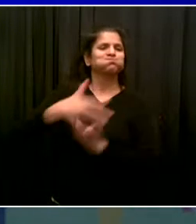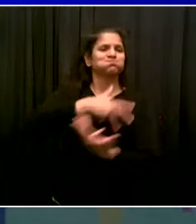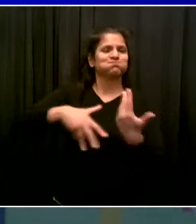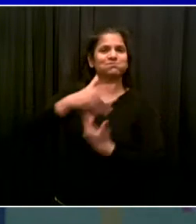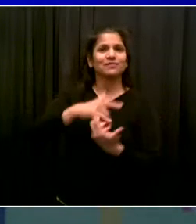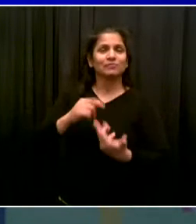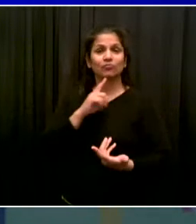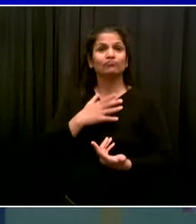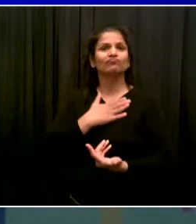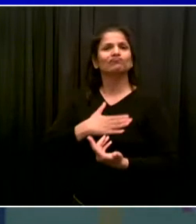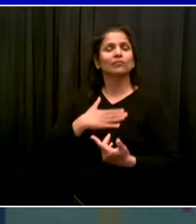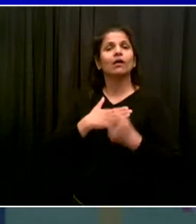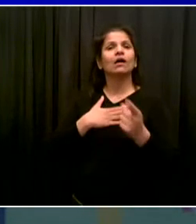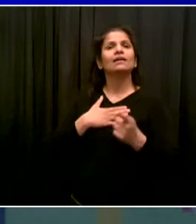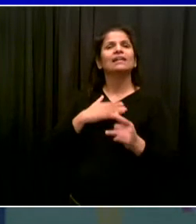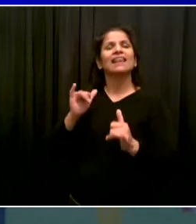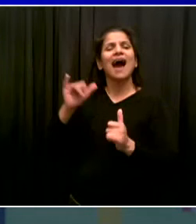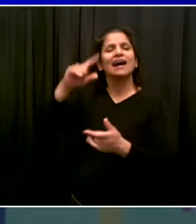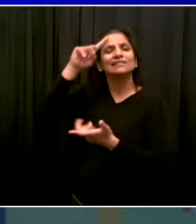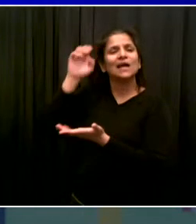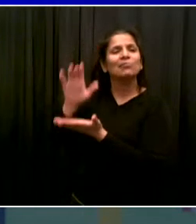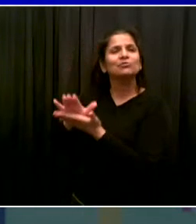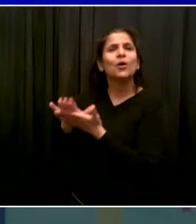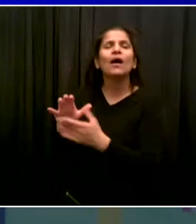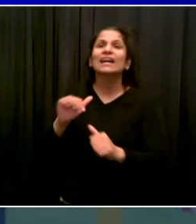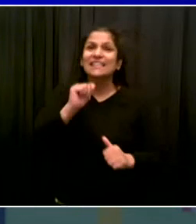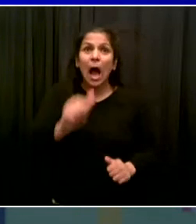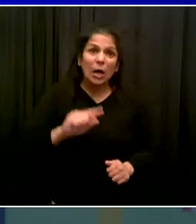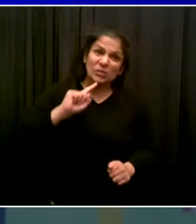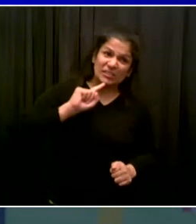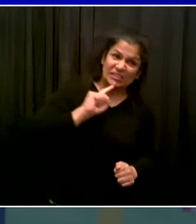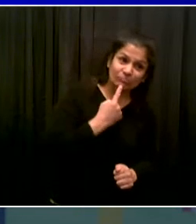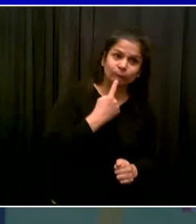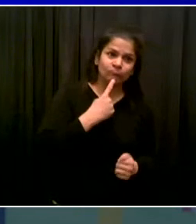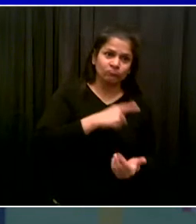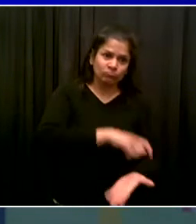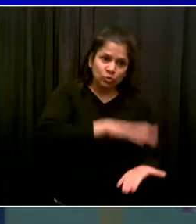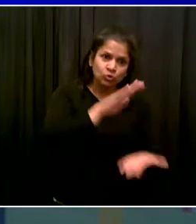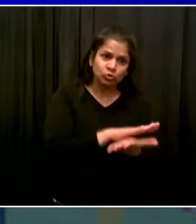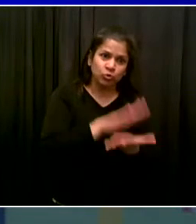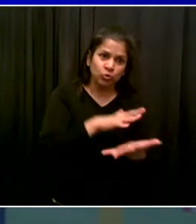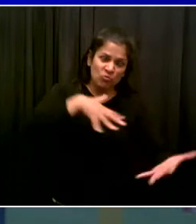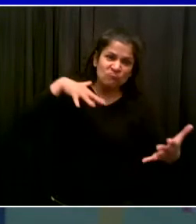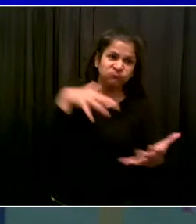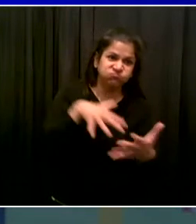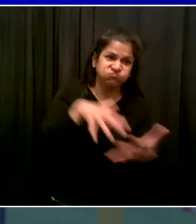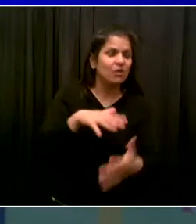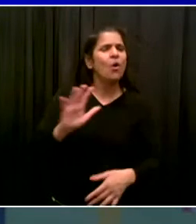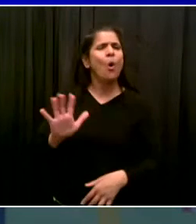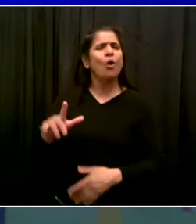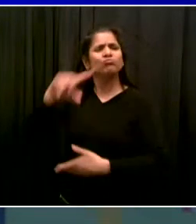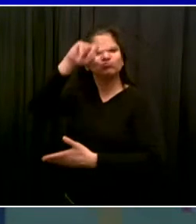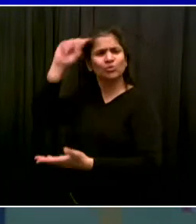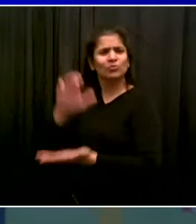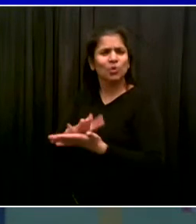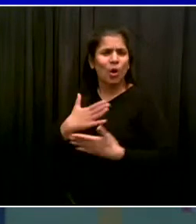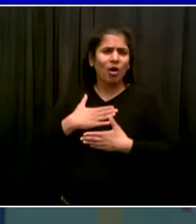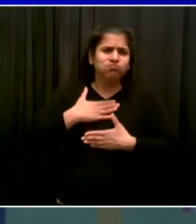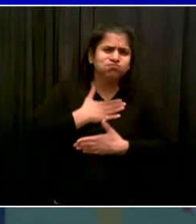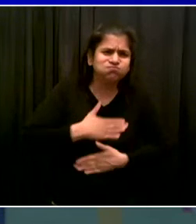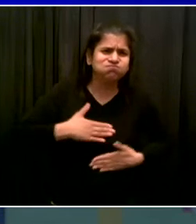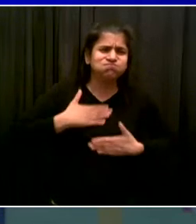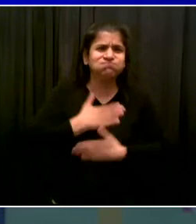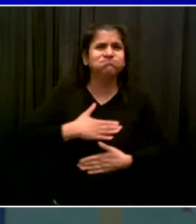child who wants to participate. Doesn't matter if you've had challenges in school or you're doing great in school. You are welcome this